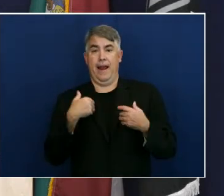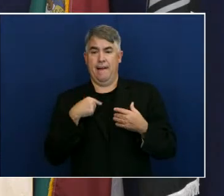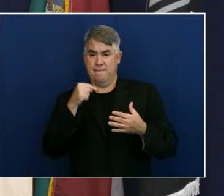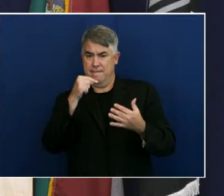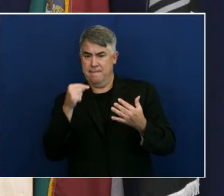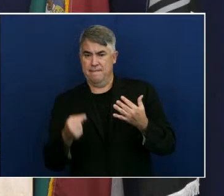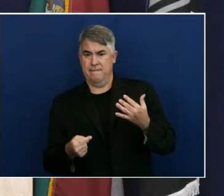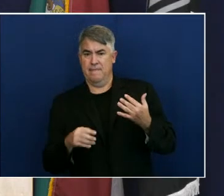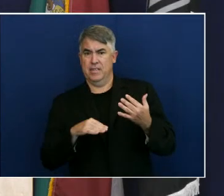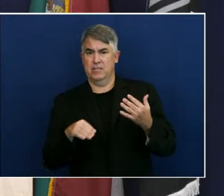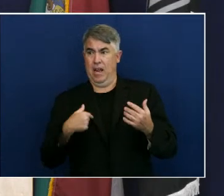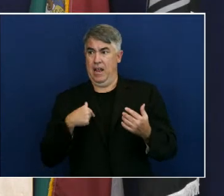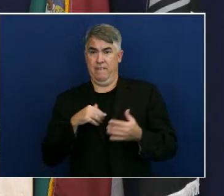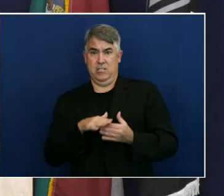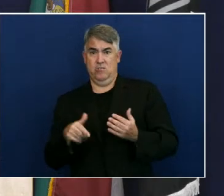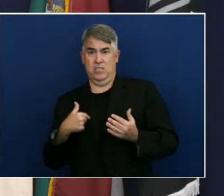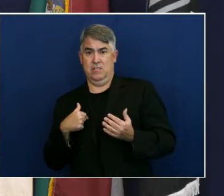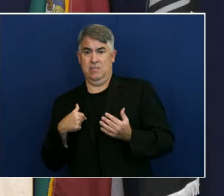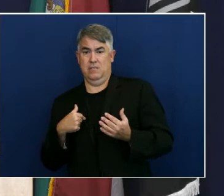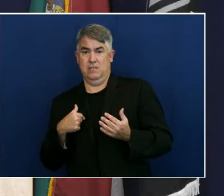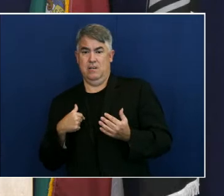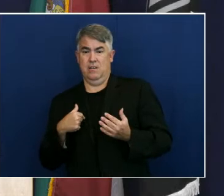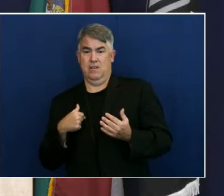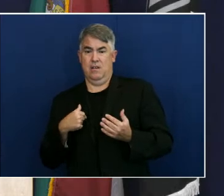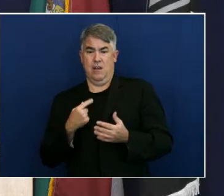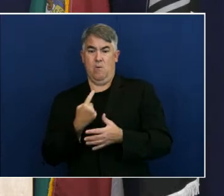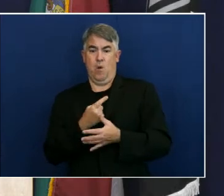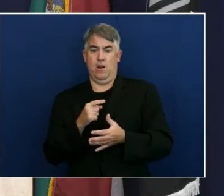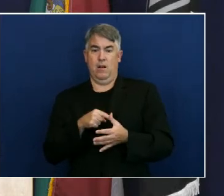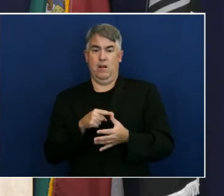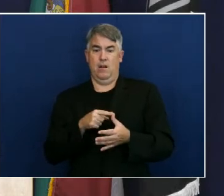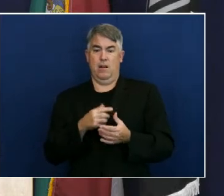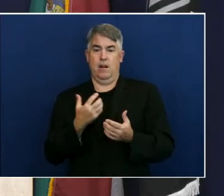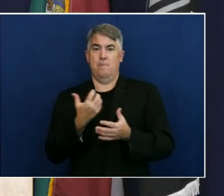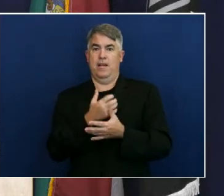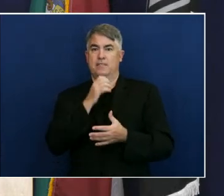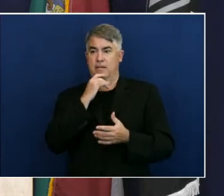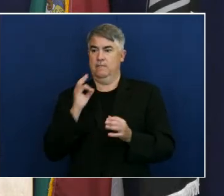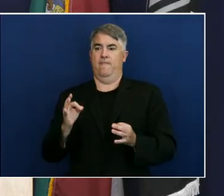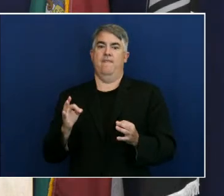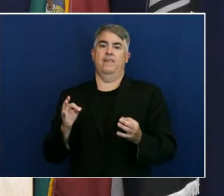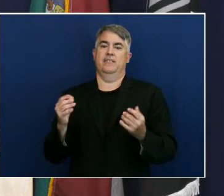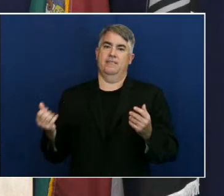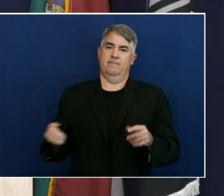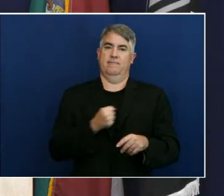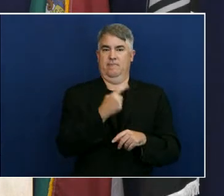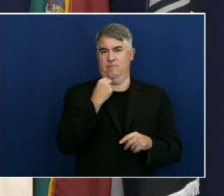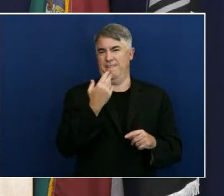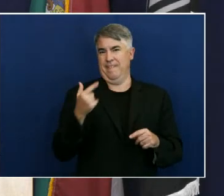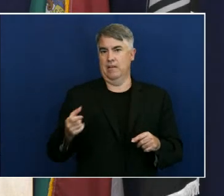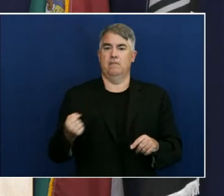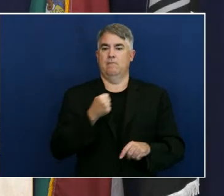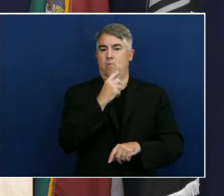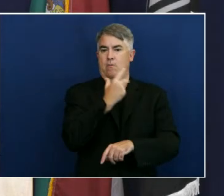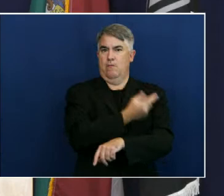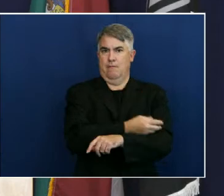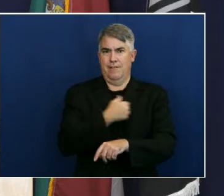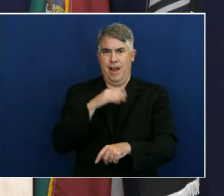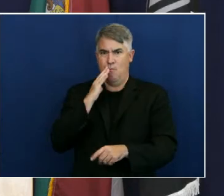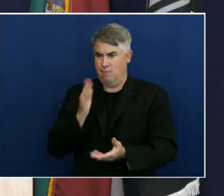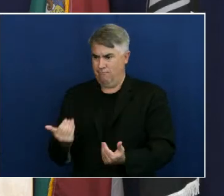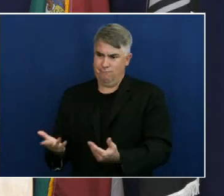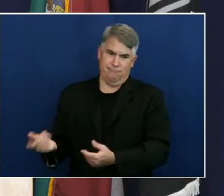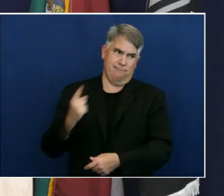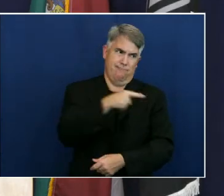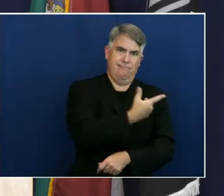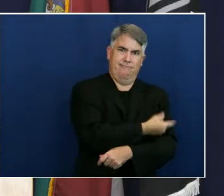to make his appointment so he can go in and get vaccinated once it's official and approved. And so I think we'll see an initial rush of 12 to 15-year-olds.